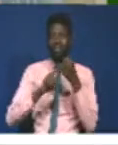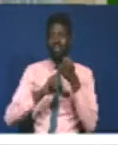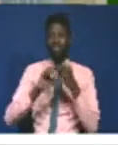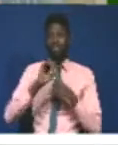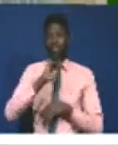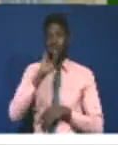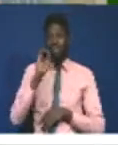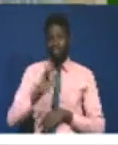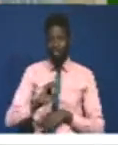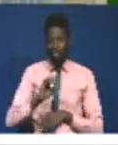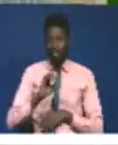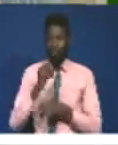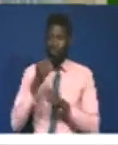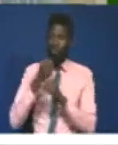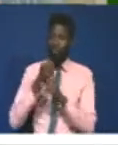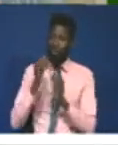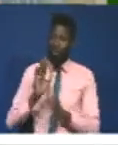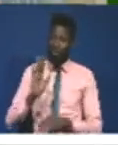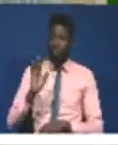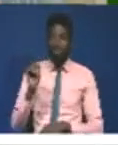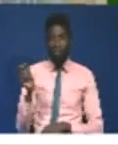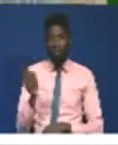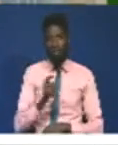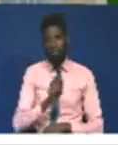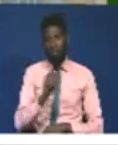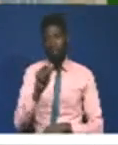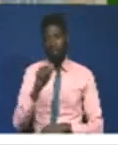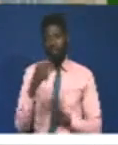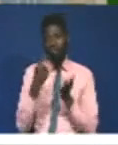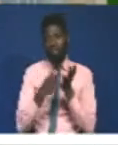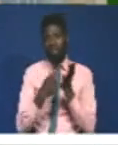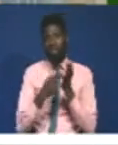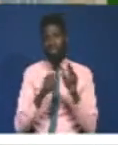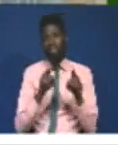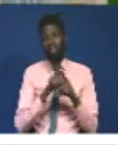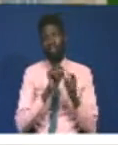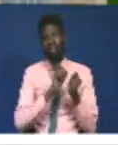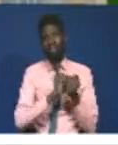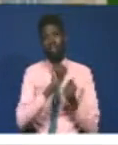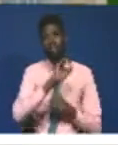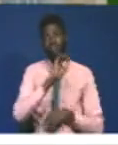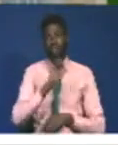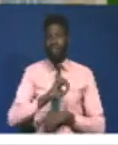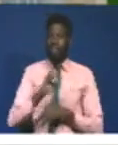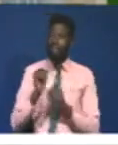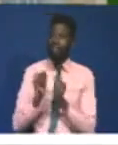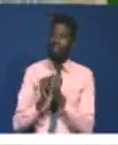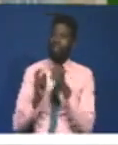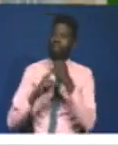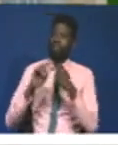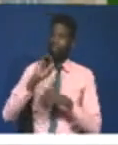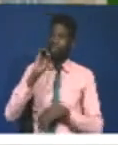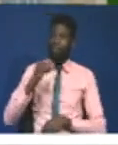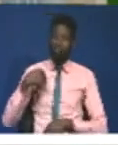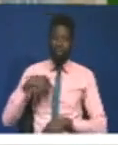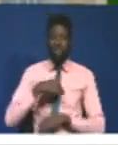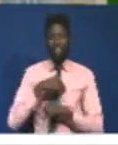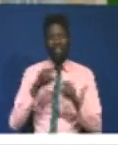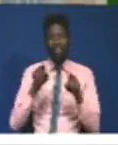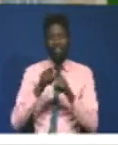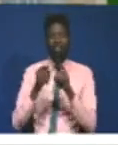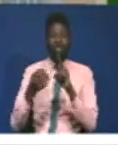the workers. Across in Uganda, it is about 15%, 16%. So we are not even yet there. But